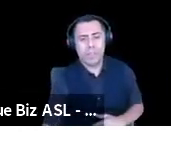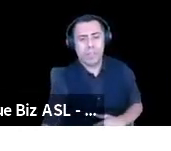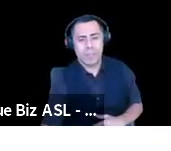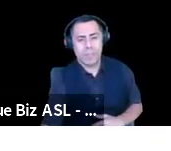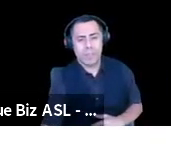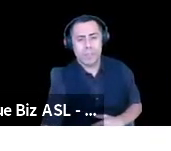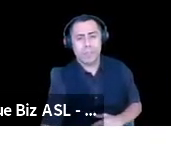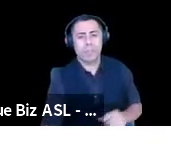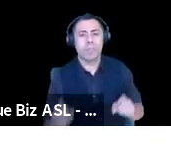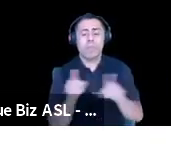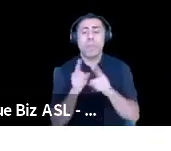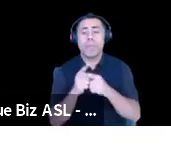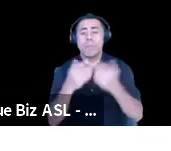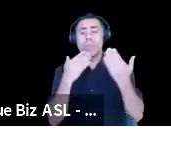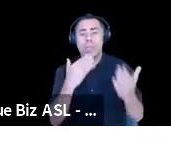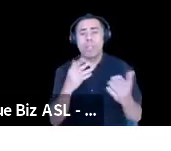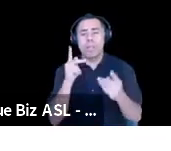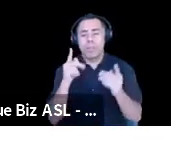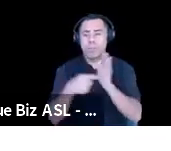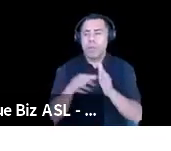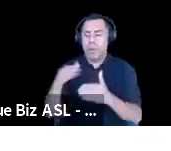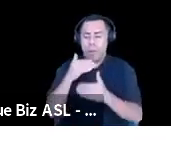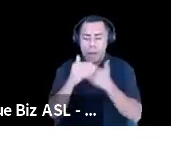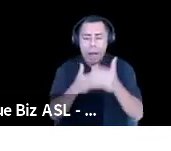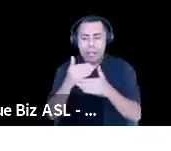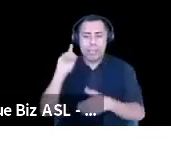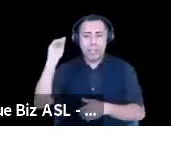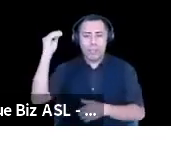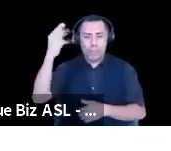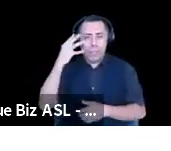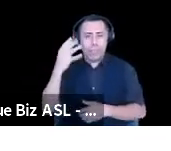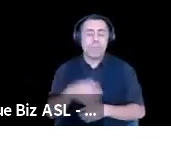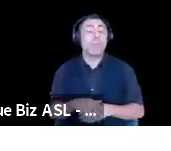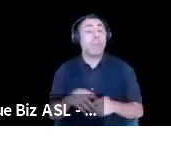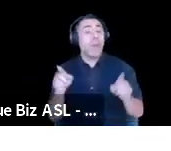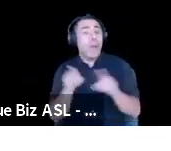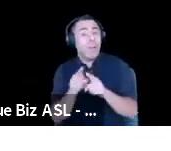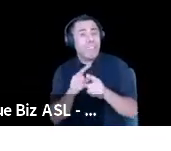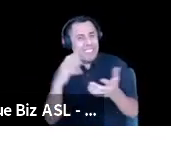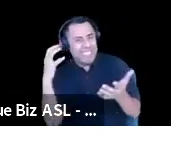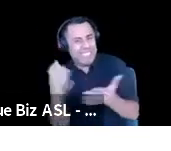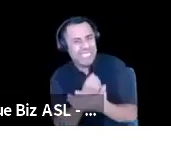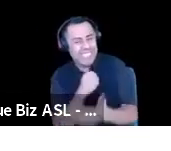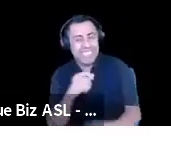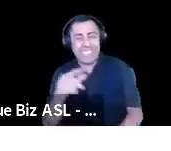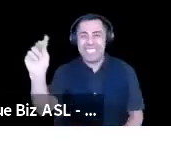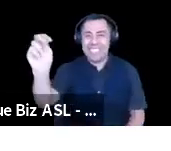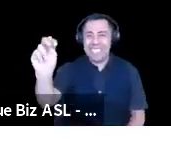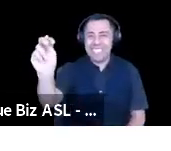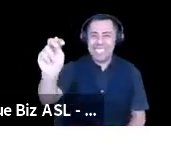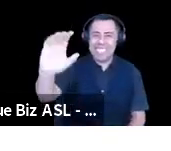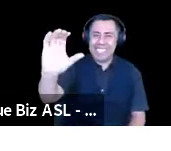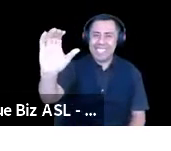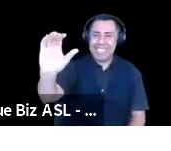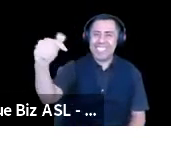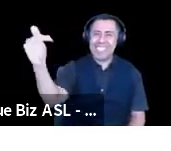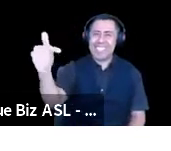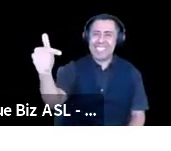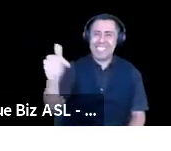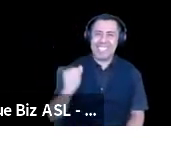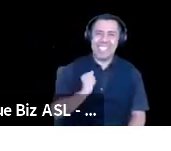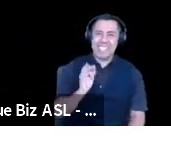I'd like to thank the TCG staff. Now, this is a moment where if we were all in a room together, people would start cheering